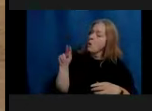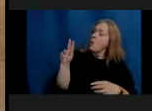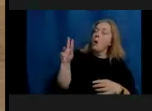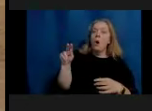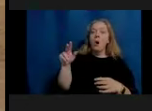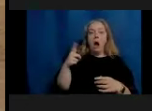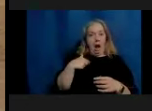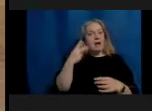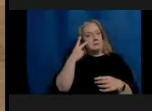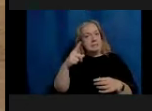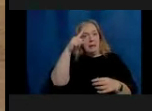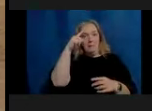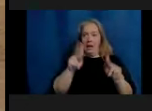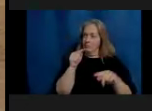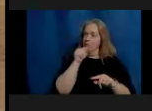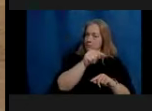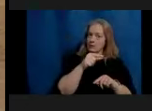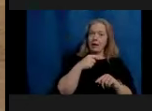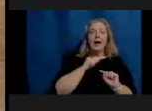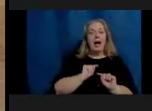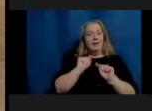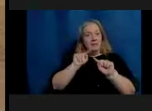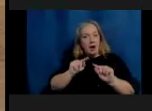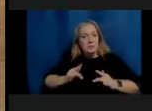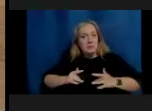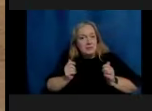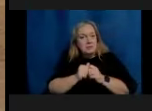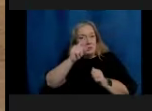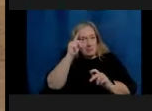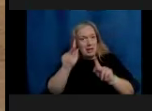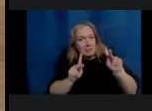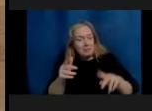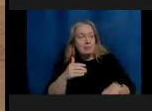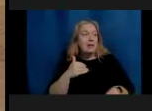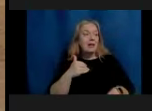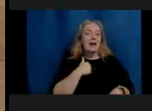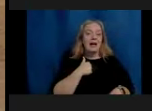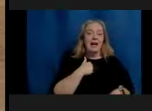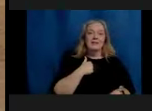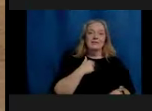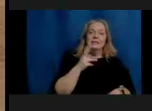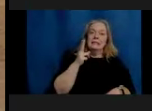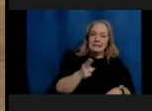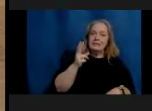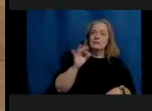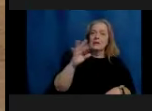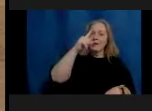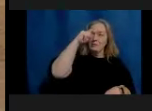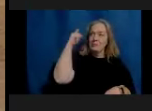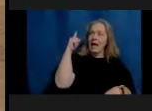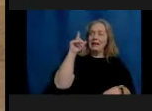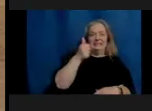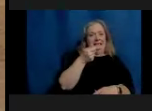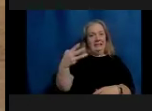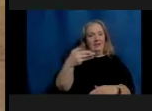Black people here. I've gone to like events with Black people. There's a history of like Black people who are like several